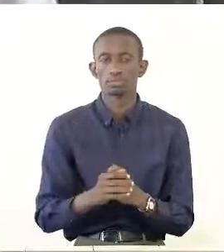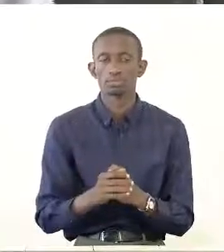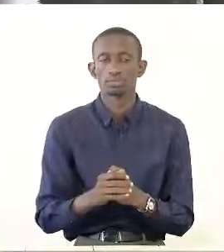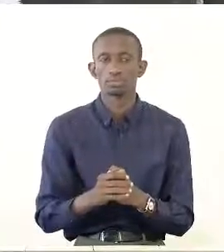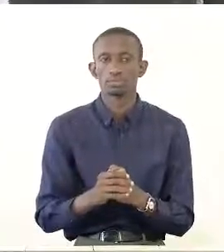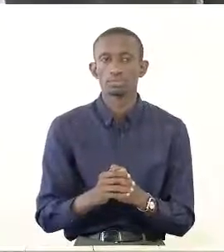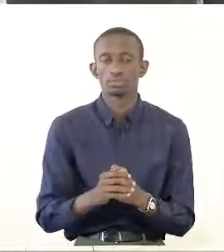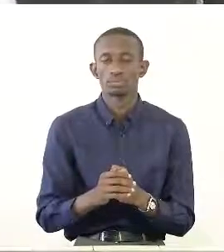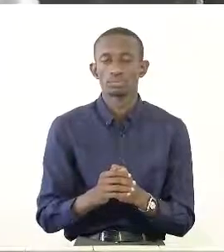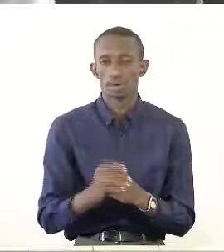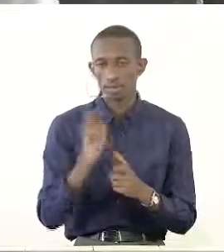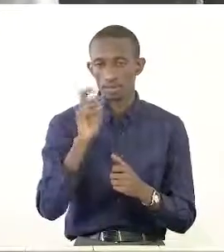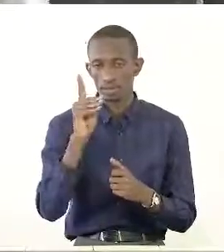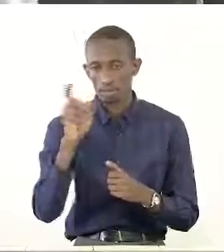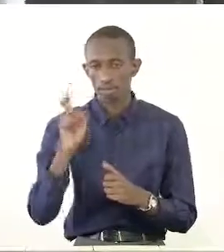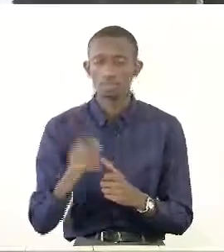dx.